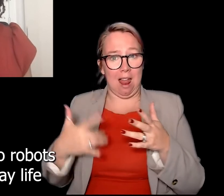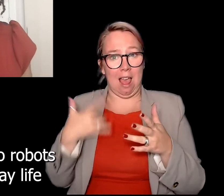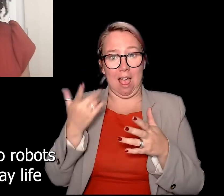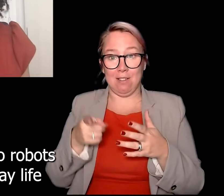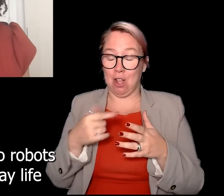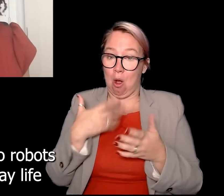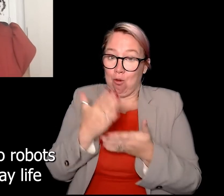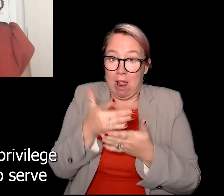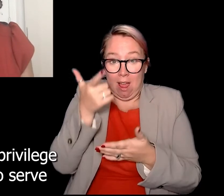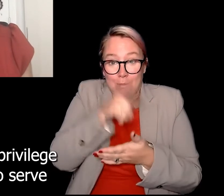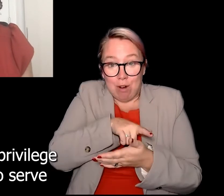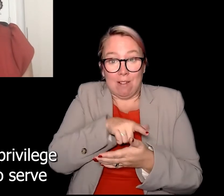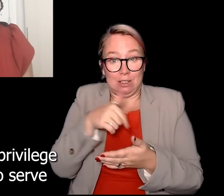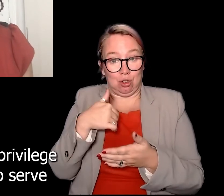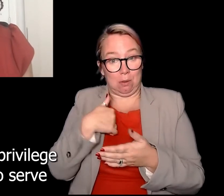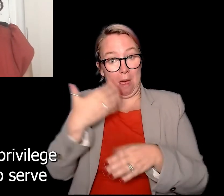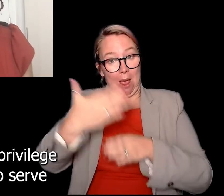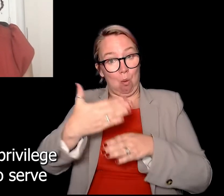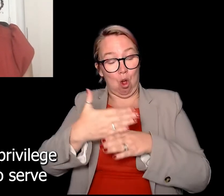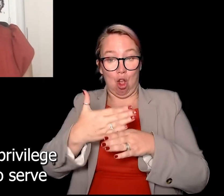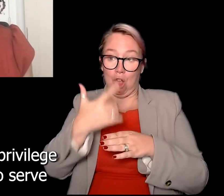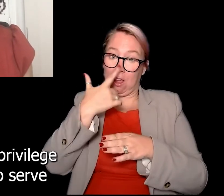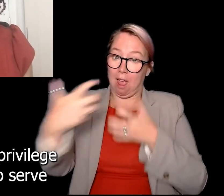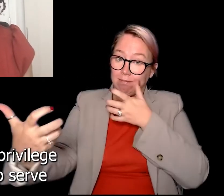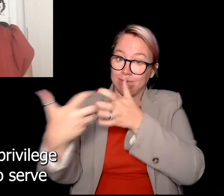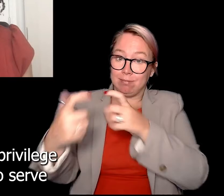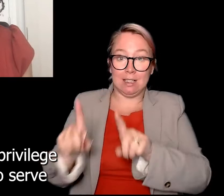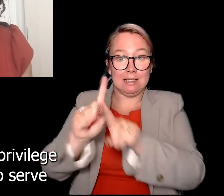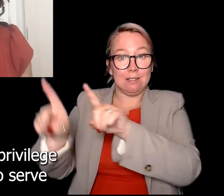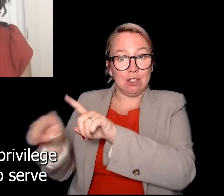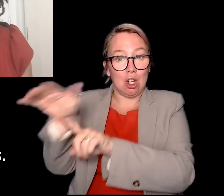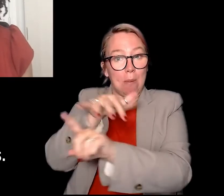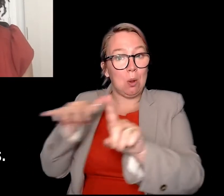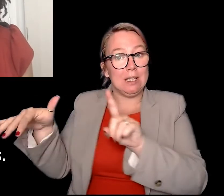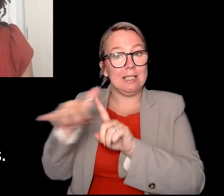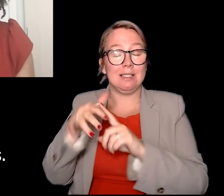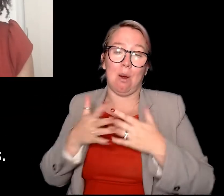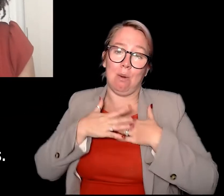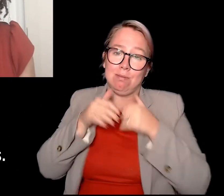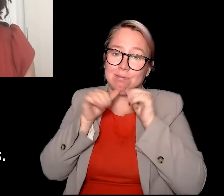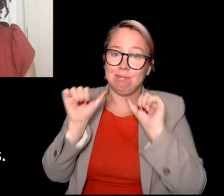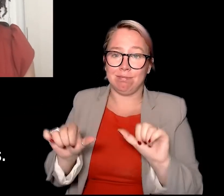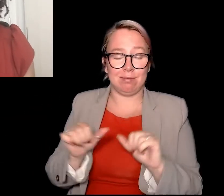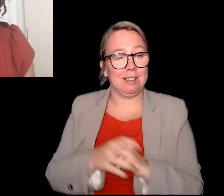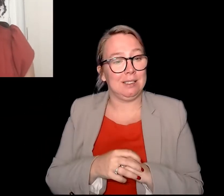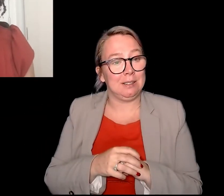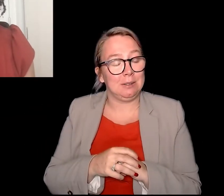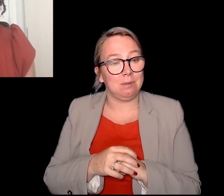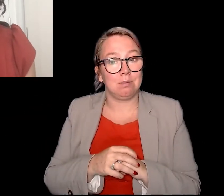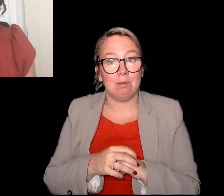in your everyday life. And it's just my honor, my privilege to use the work that I do to serve different communities. I love